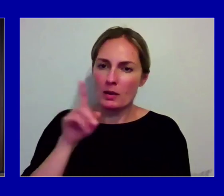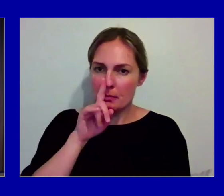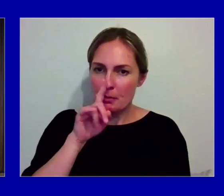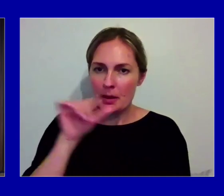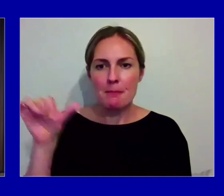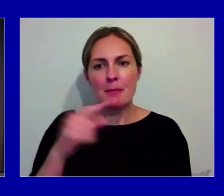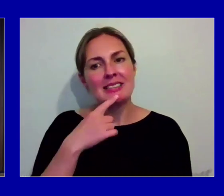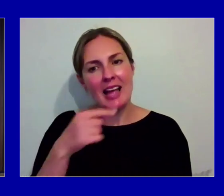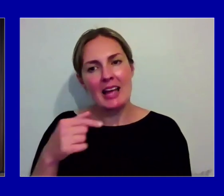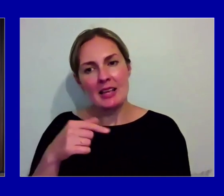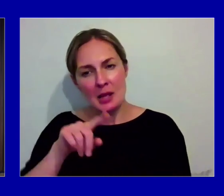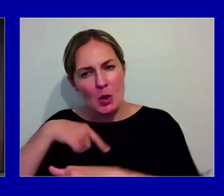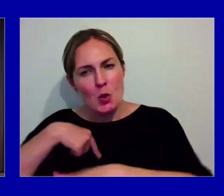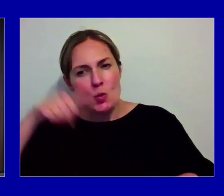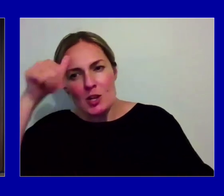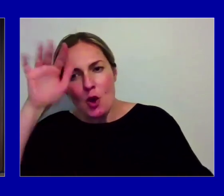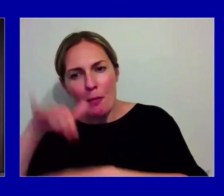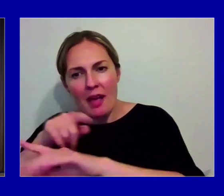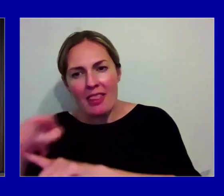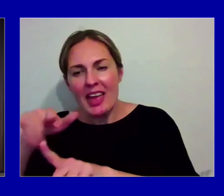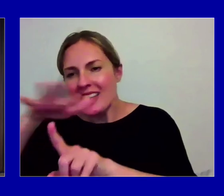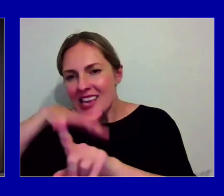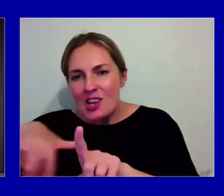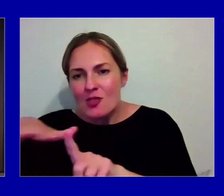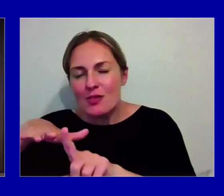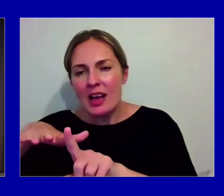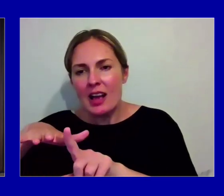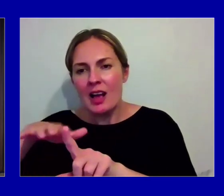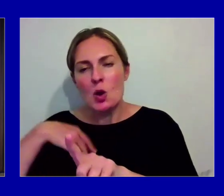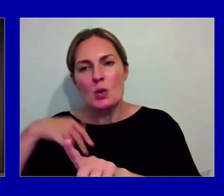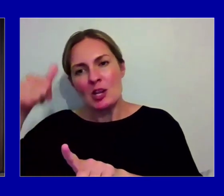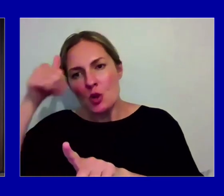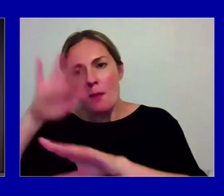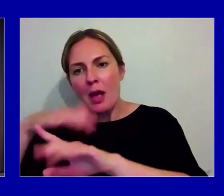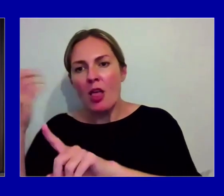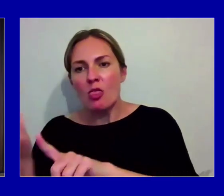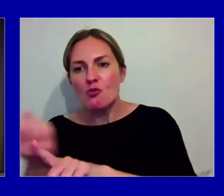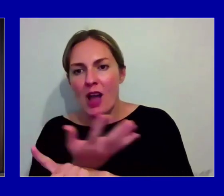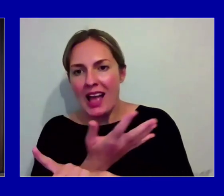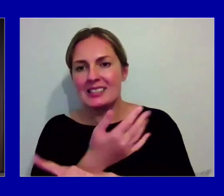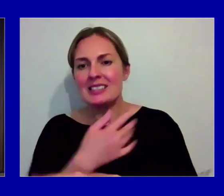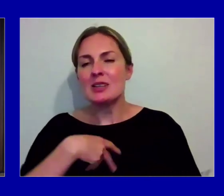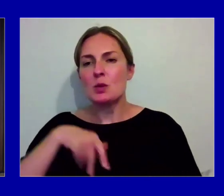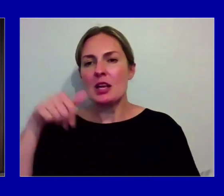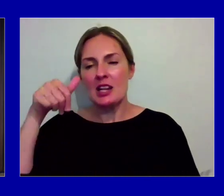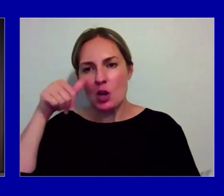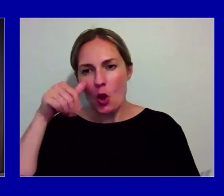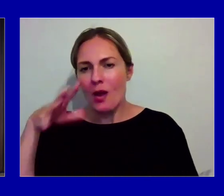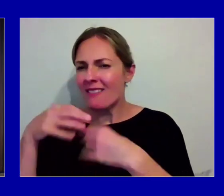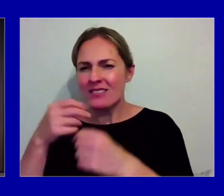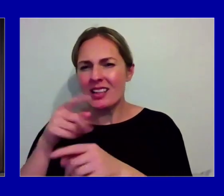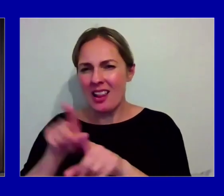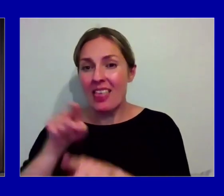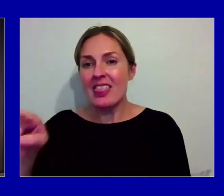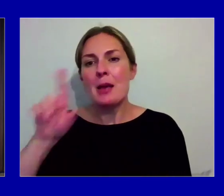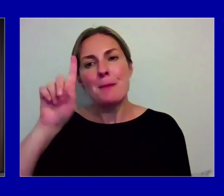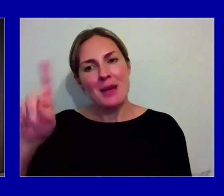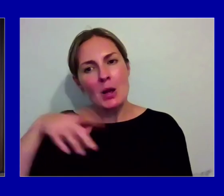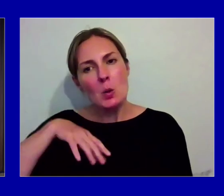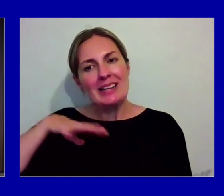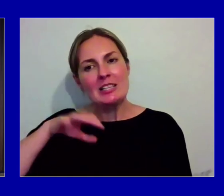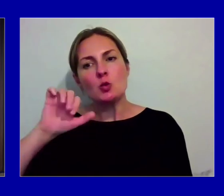forest. We know what it needs. Um, but we need your help. We need to do it with you, not, um, not in